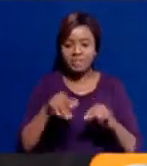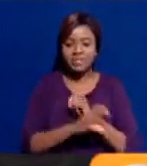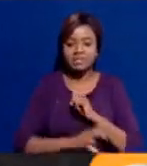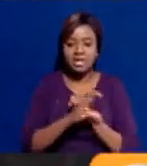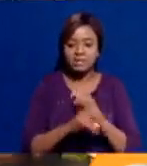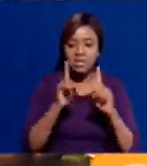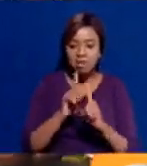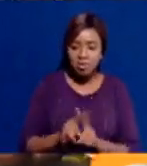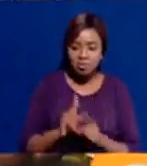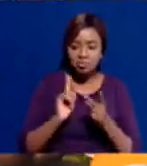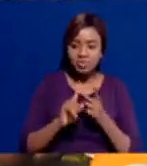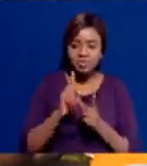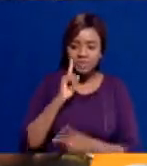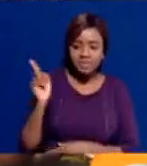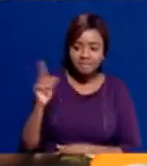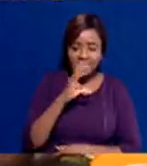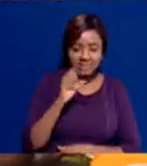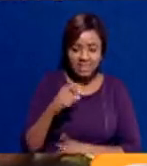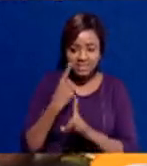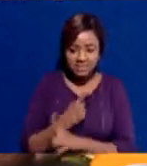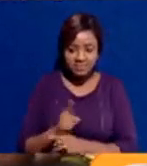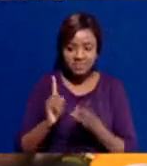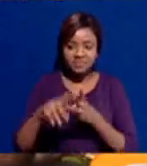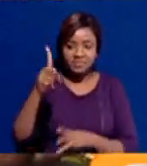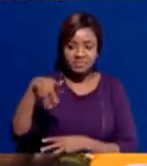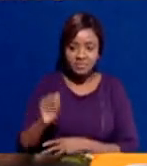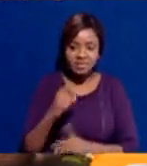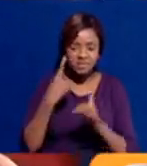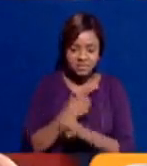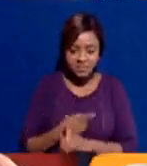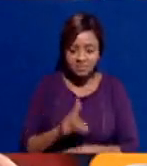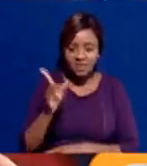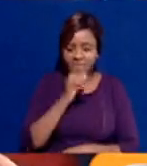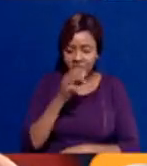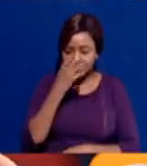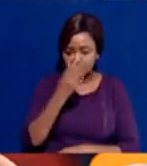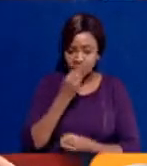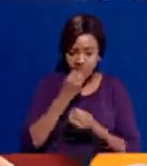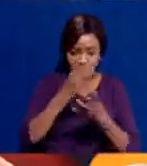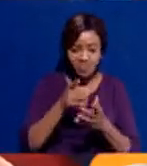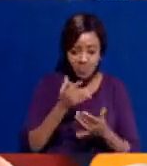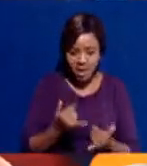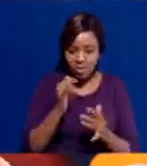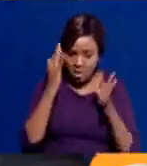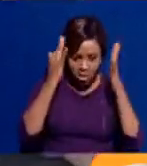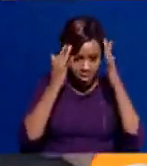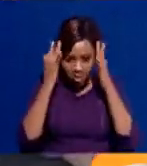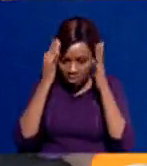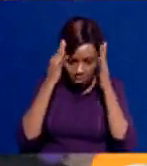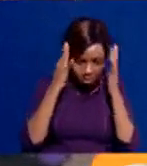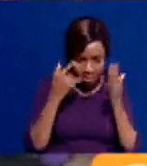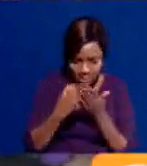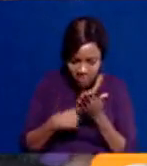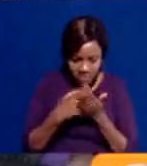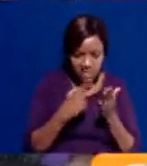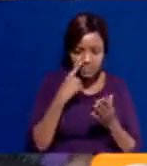from the service were the cabinet secretaries and PSs, whom the president revealed were still putting their heads together to deliver a work